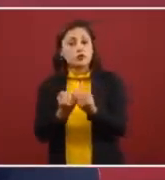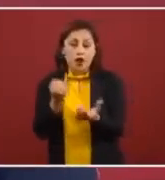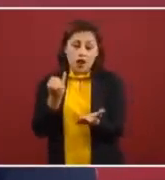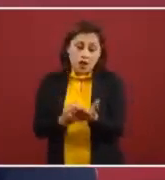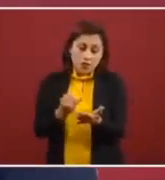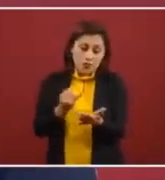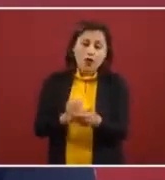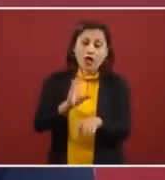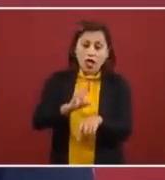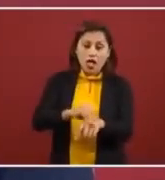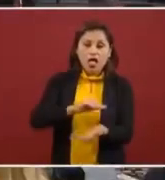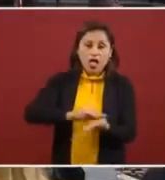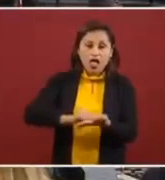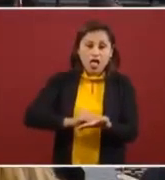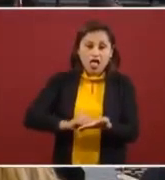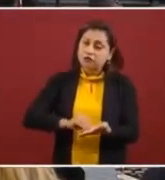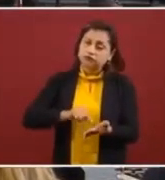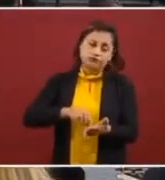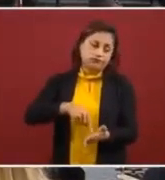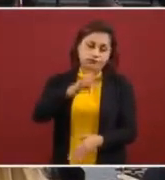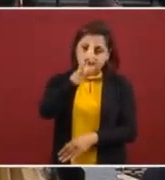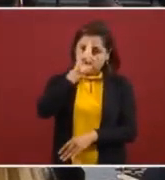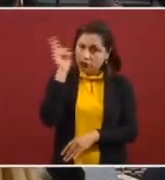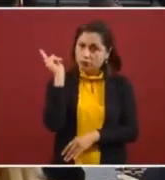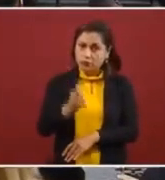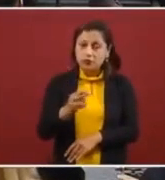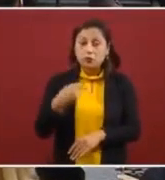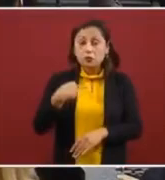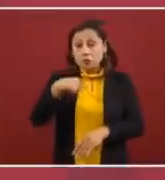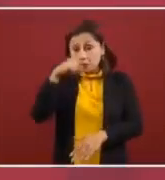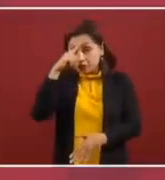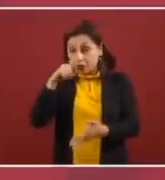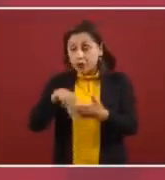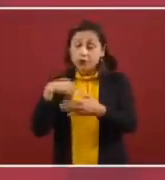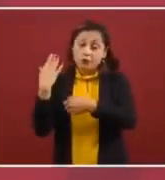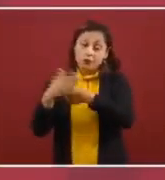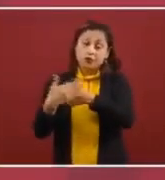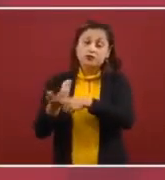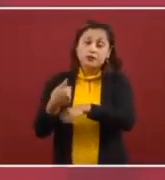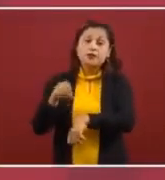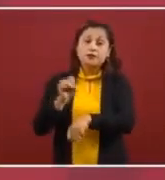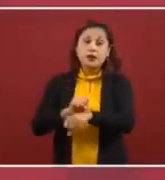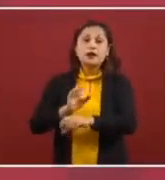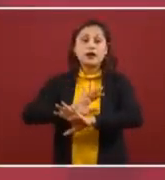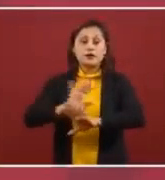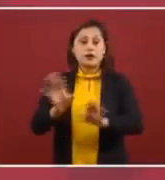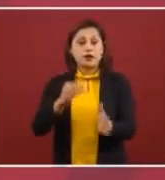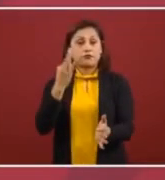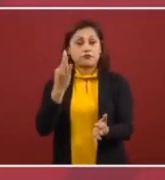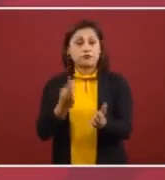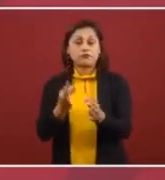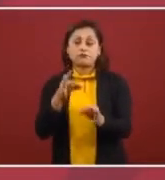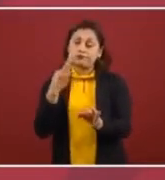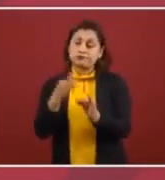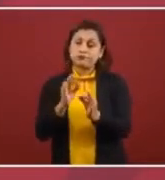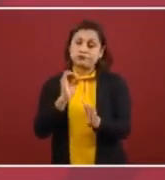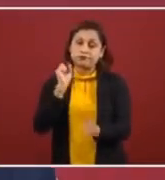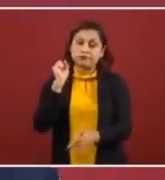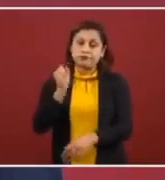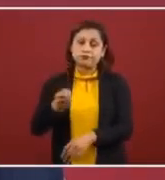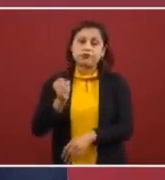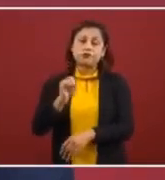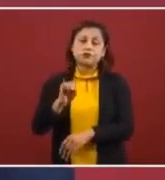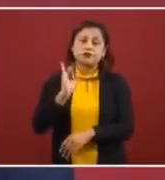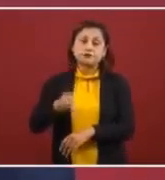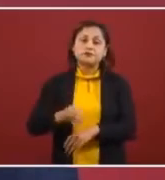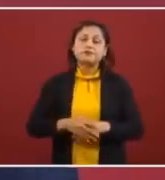va a quedar taxes aprobada esa reforma, porque es muy importante. Y estamos combatiendo so reform